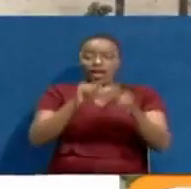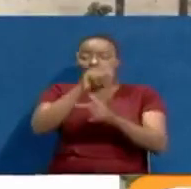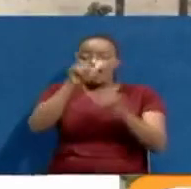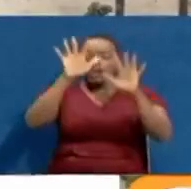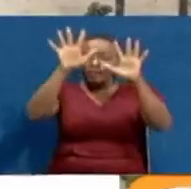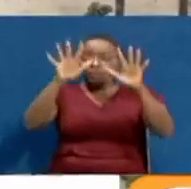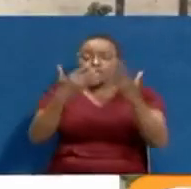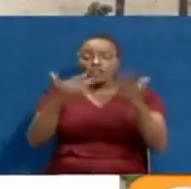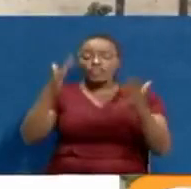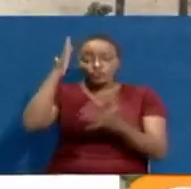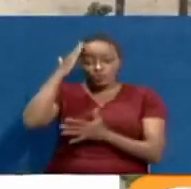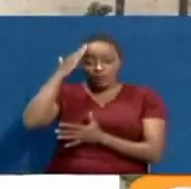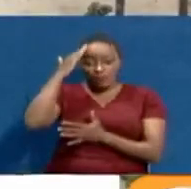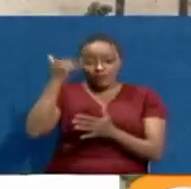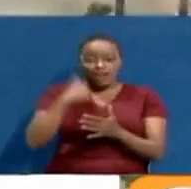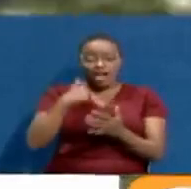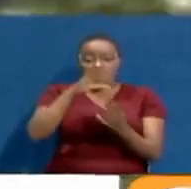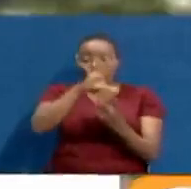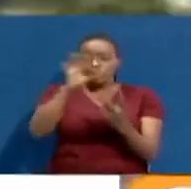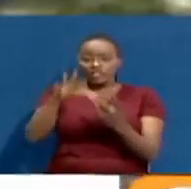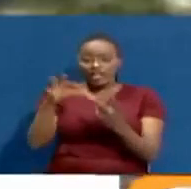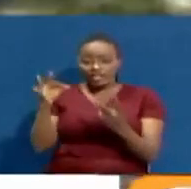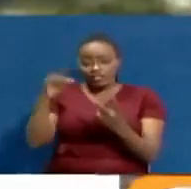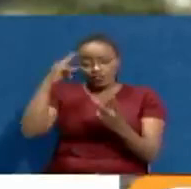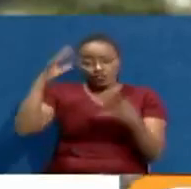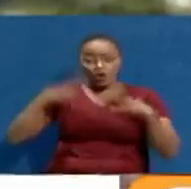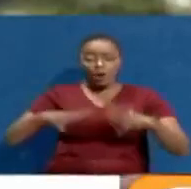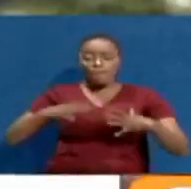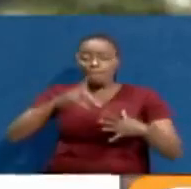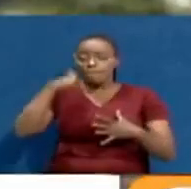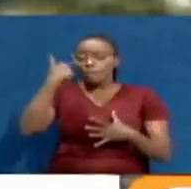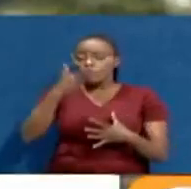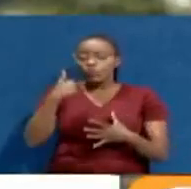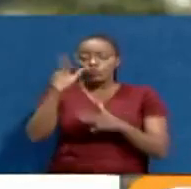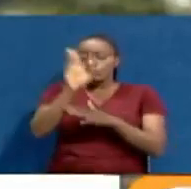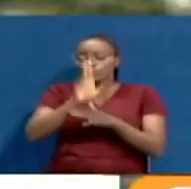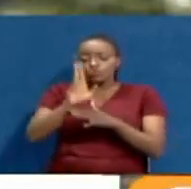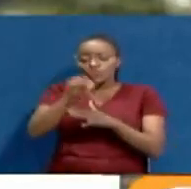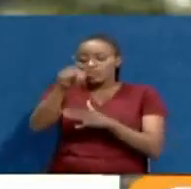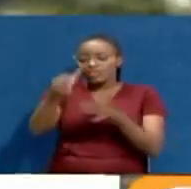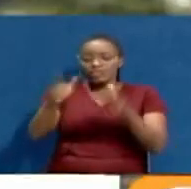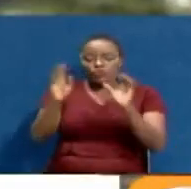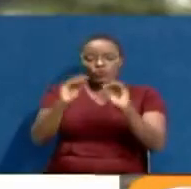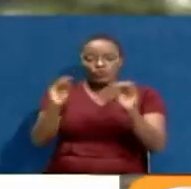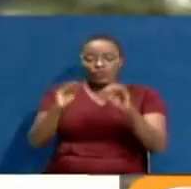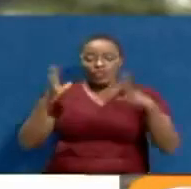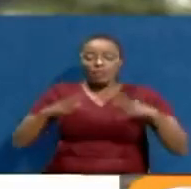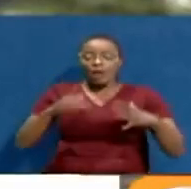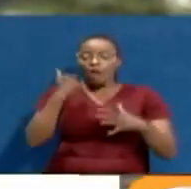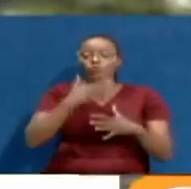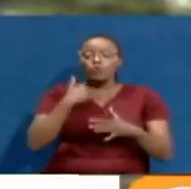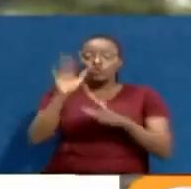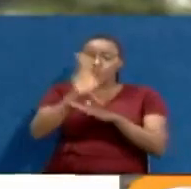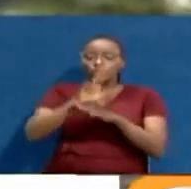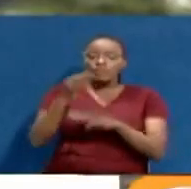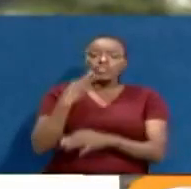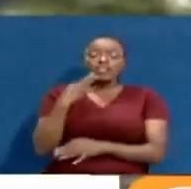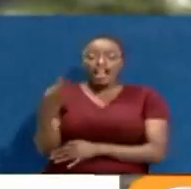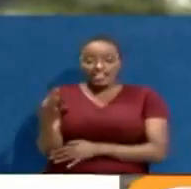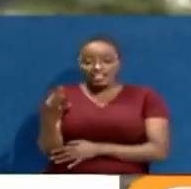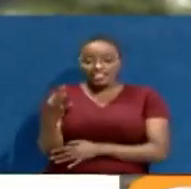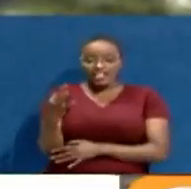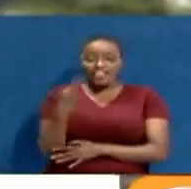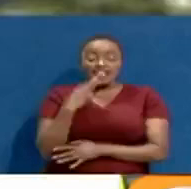to note is that there will be an alternative for people who do not want to use it. People who do not want to spend the 300